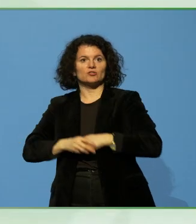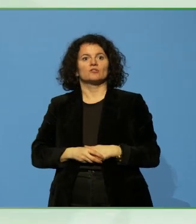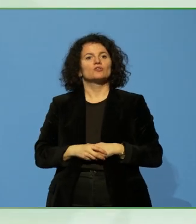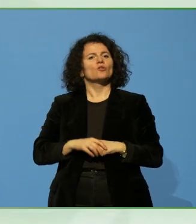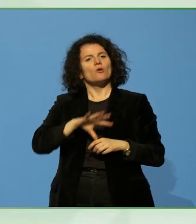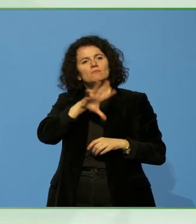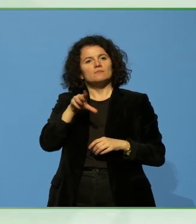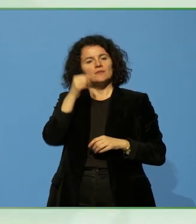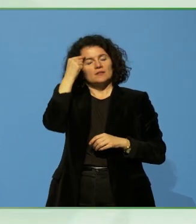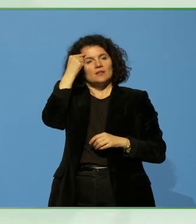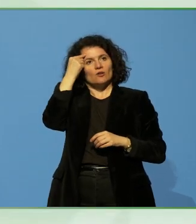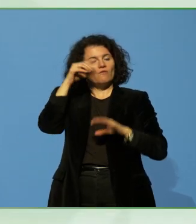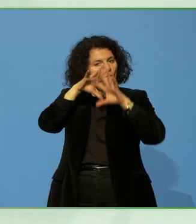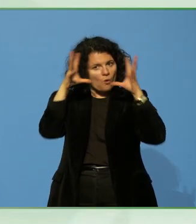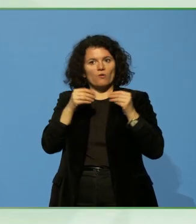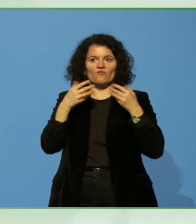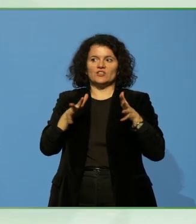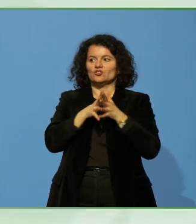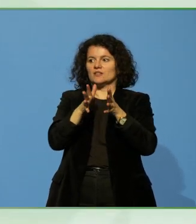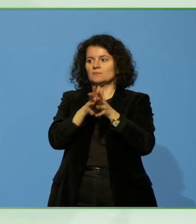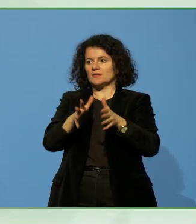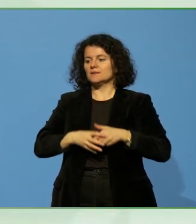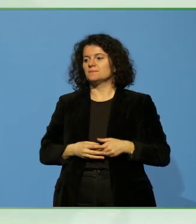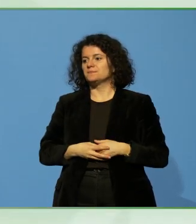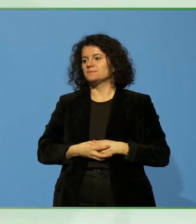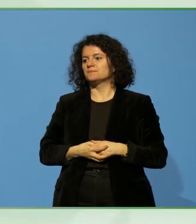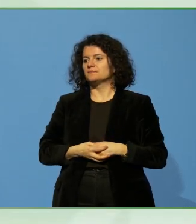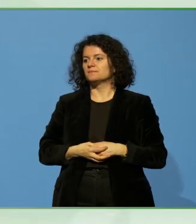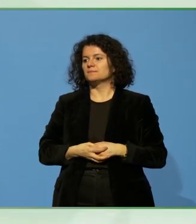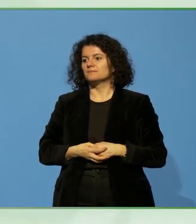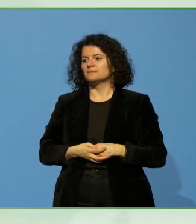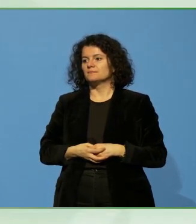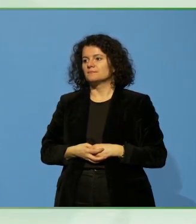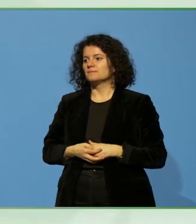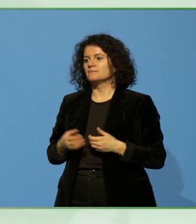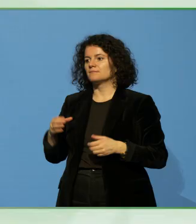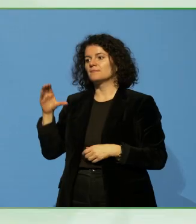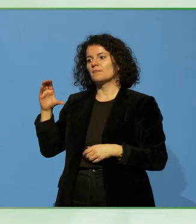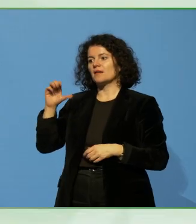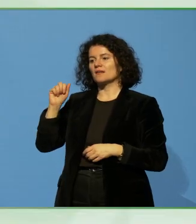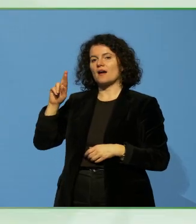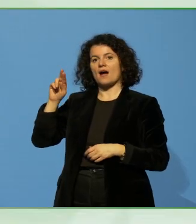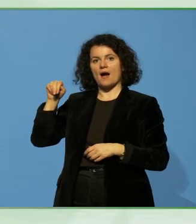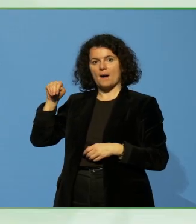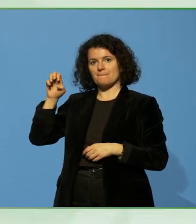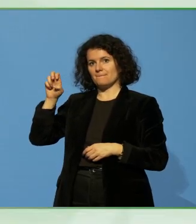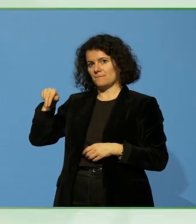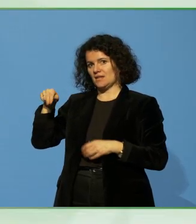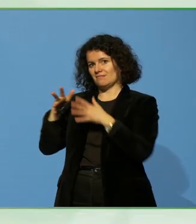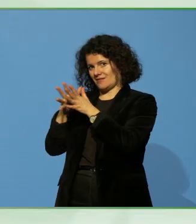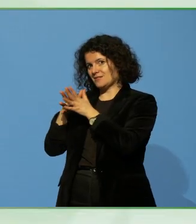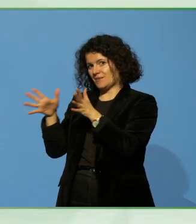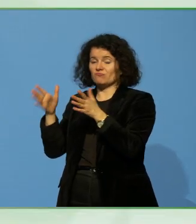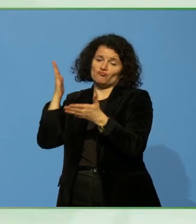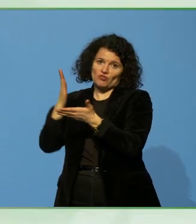consideration. But as Carmen also said, the legislative process is important to conclude as well. And